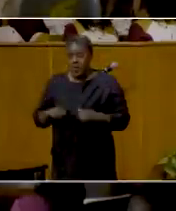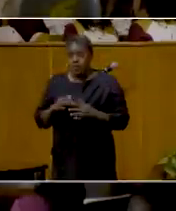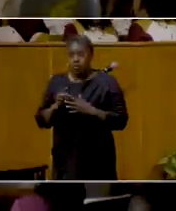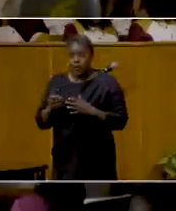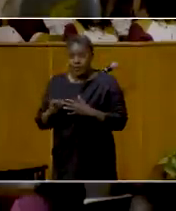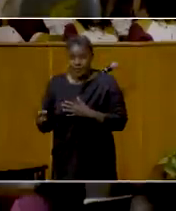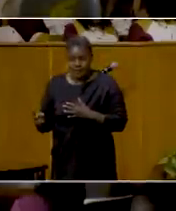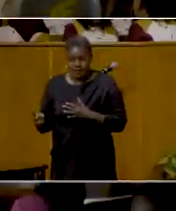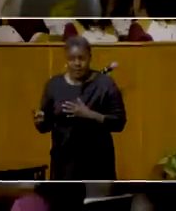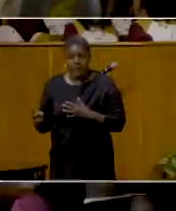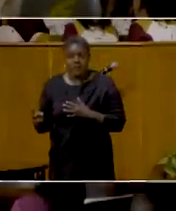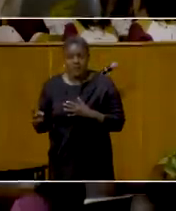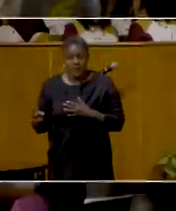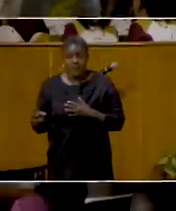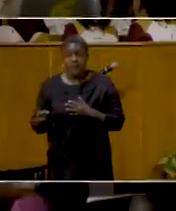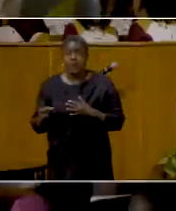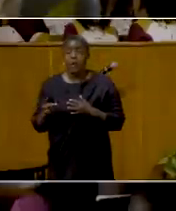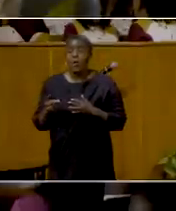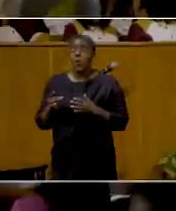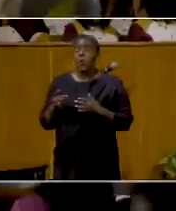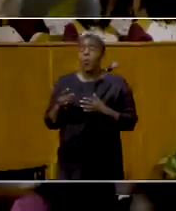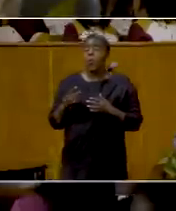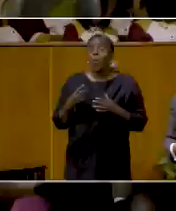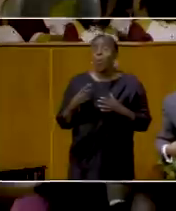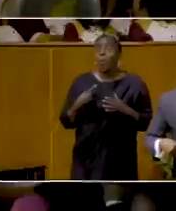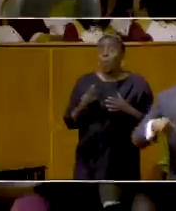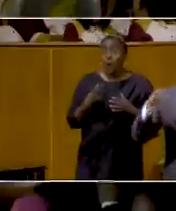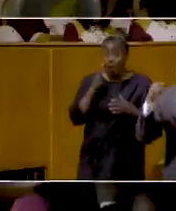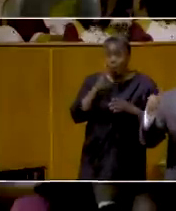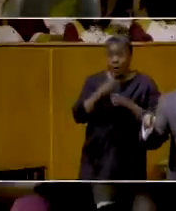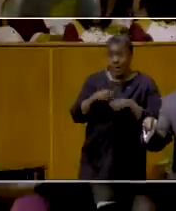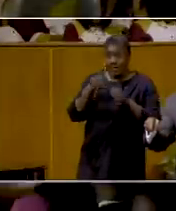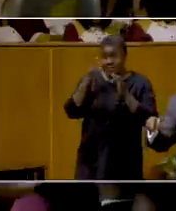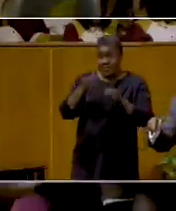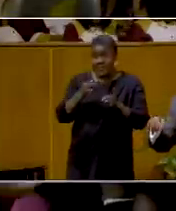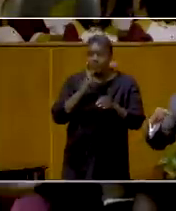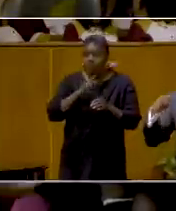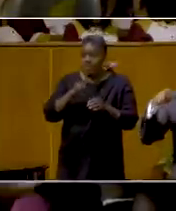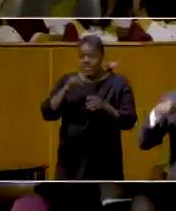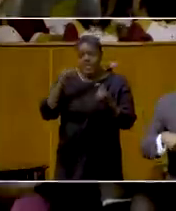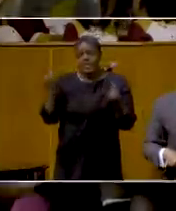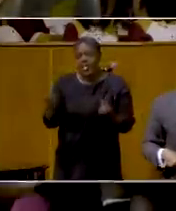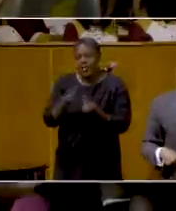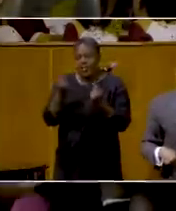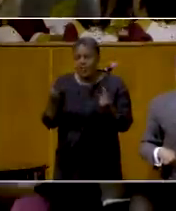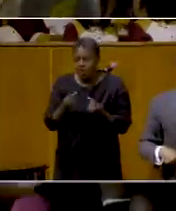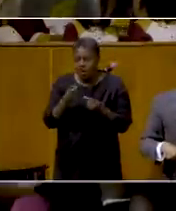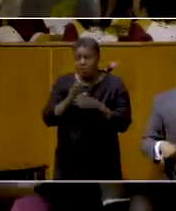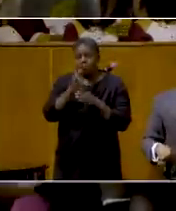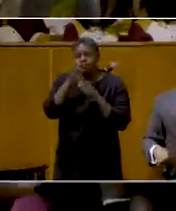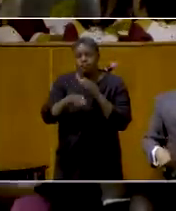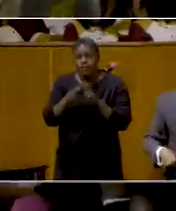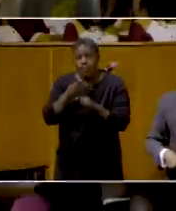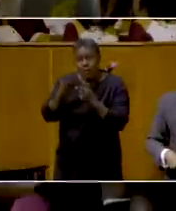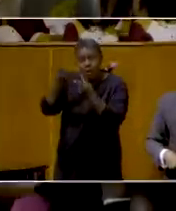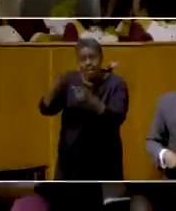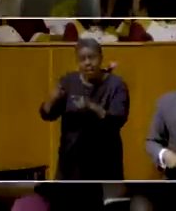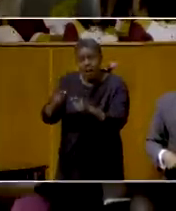choice. That we make sinful decisions that have consequences in our lives and